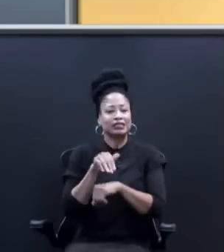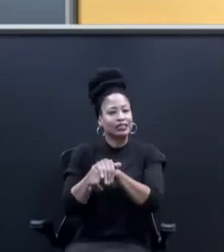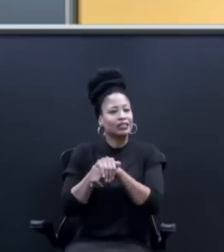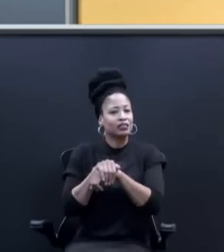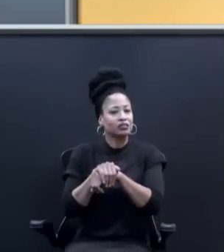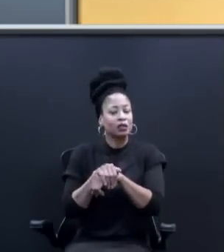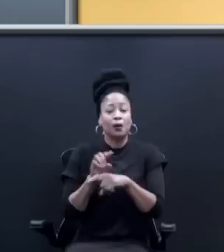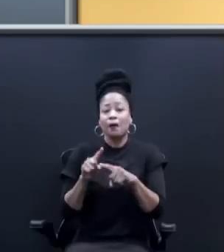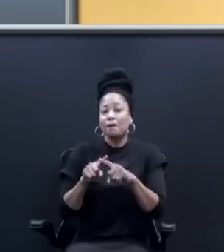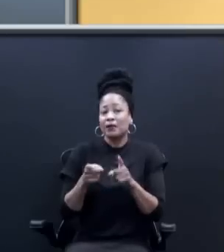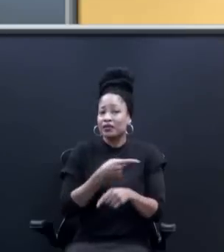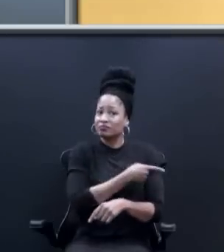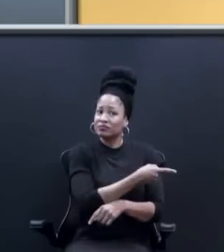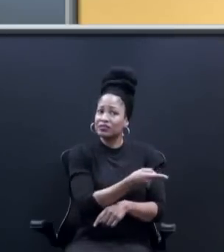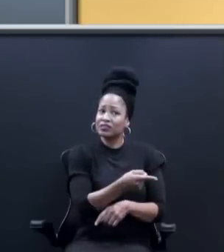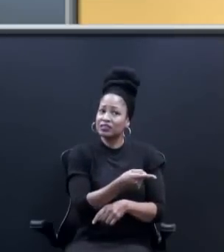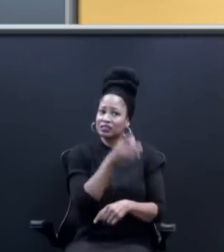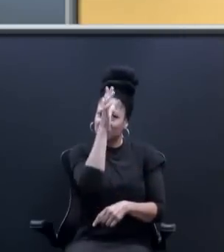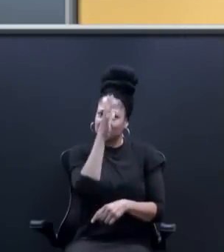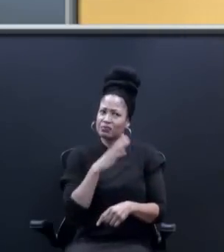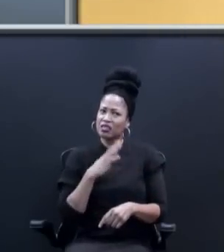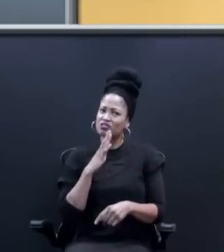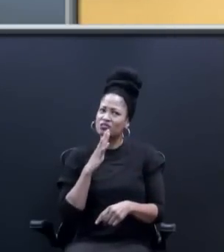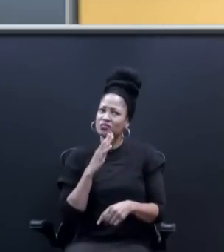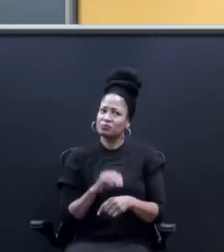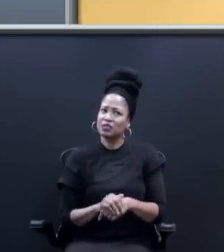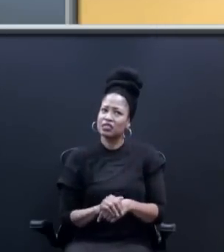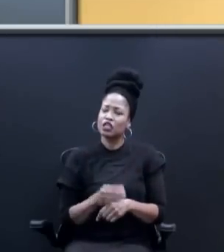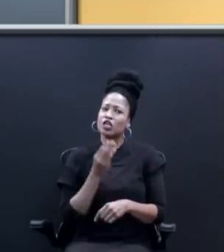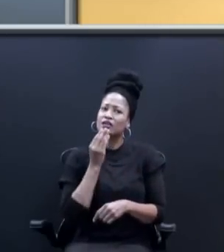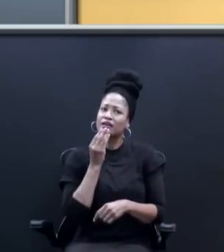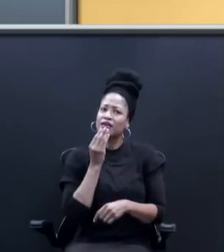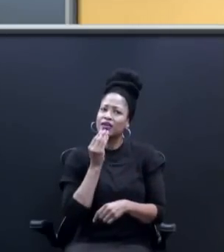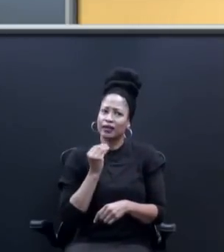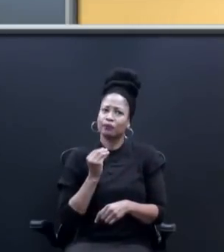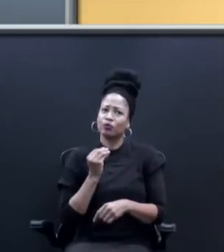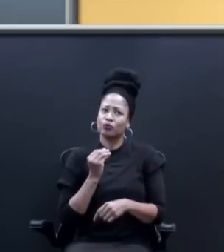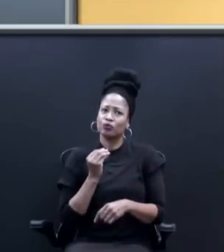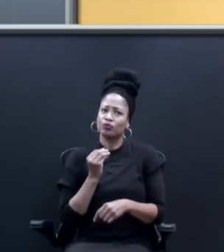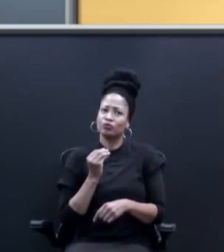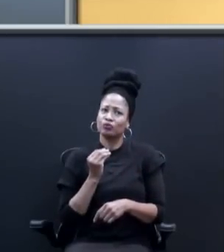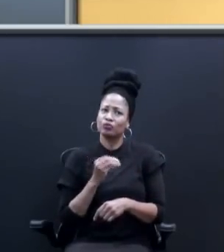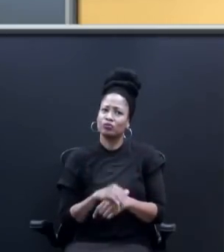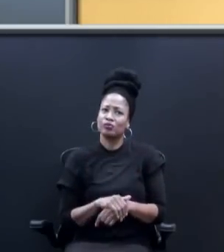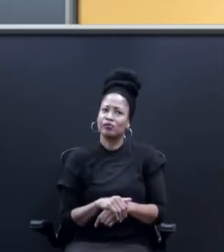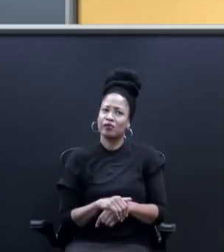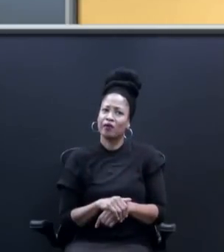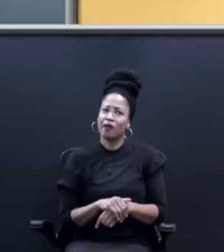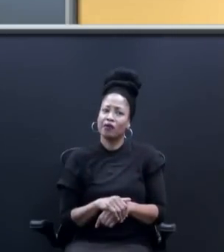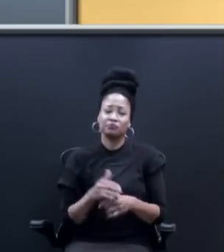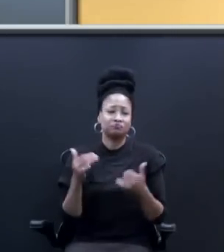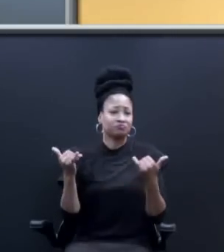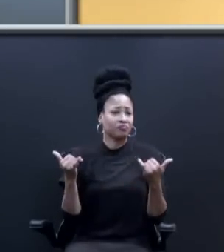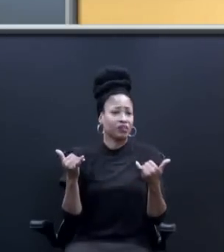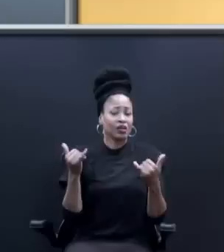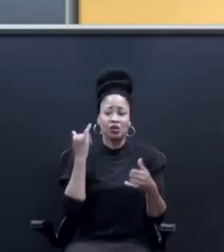But these guys were speaking Hebrew. Right. Now, brother, get up and start speaking Hebrew to me. It'd be just like